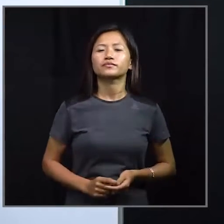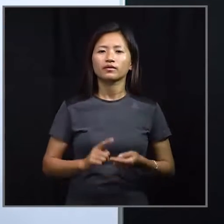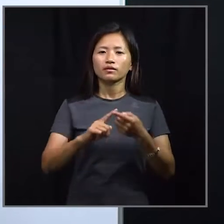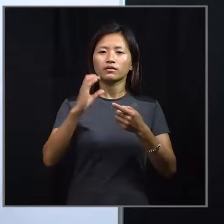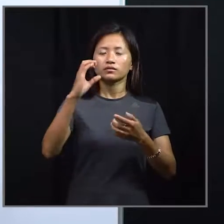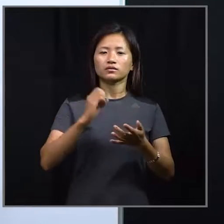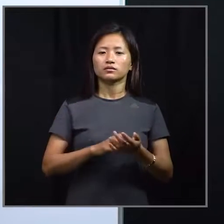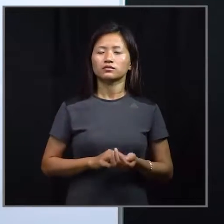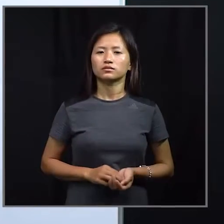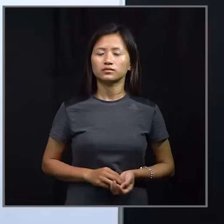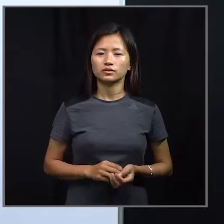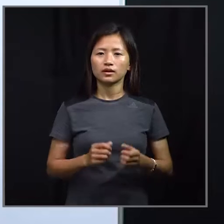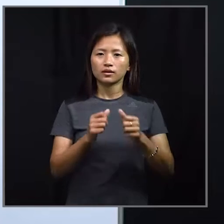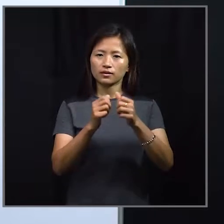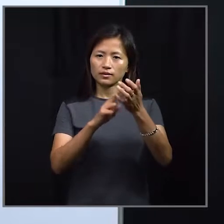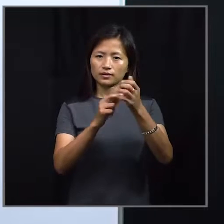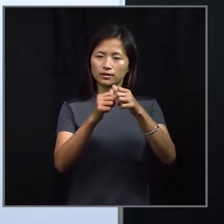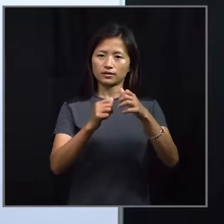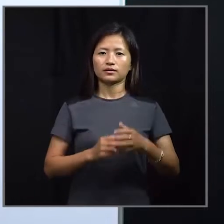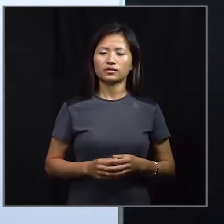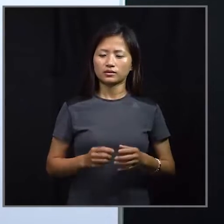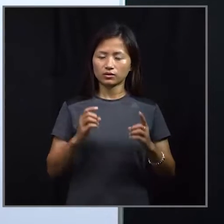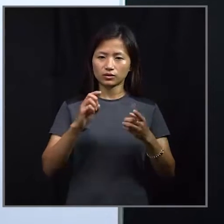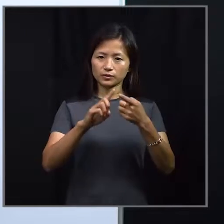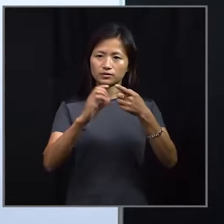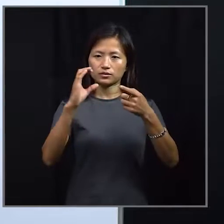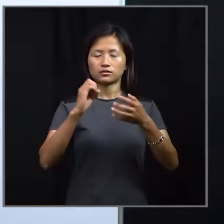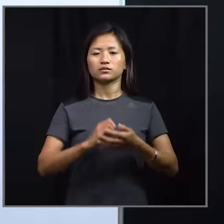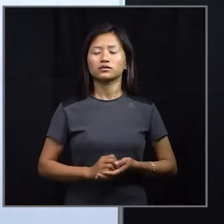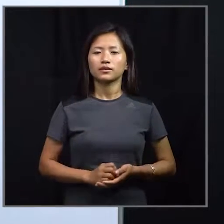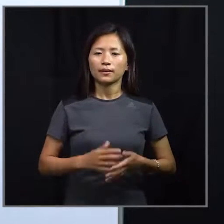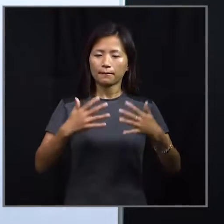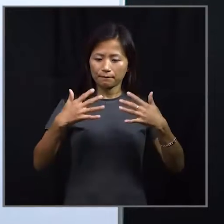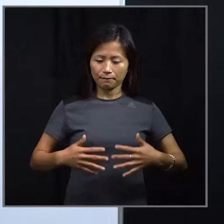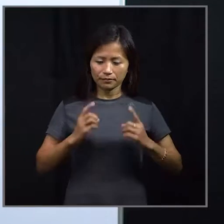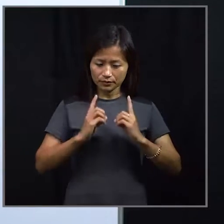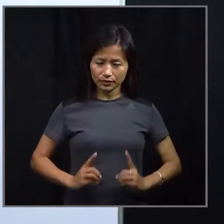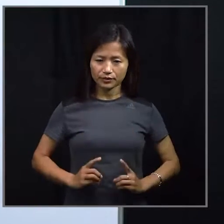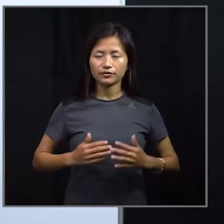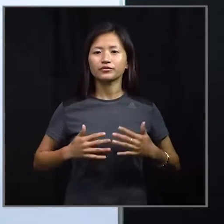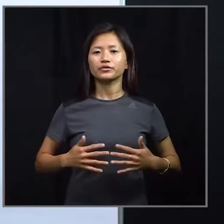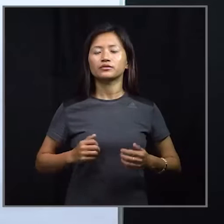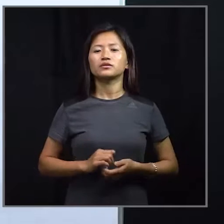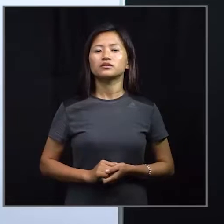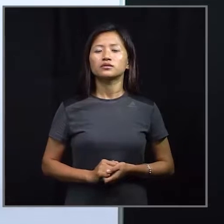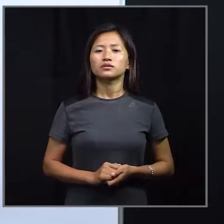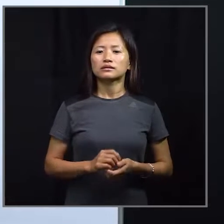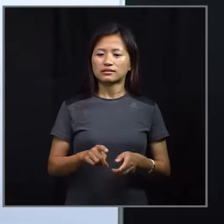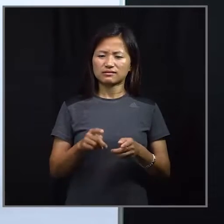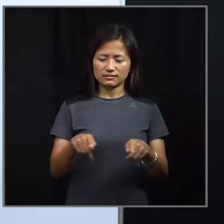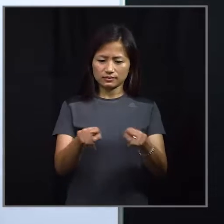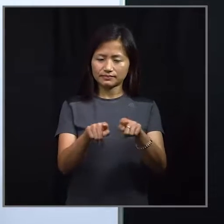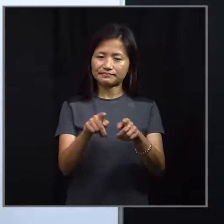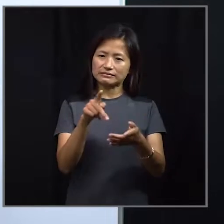Likewise, analyzing economic behavior as they ought to be, it should be like this or like